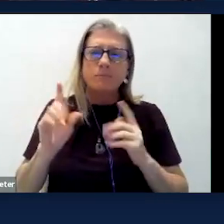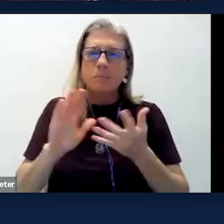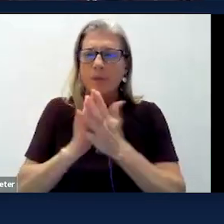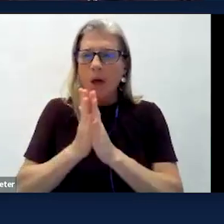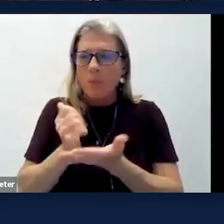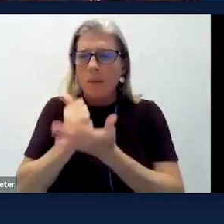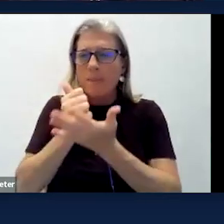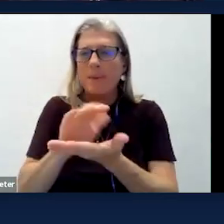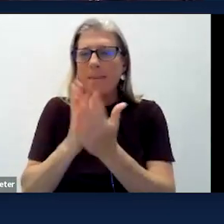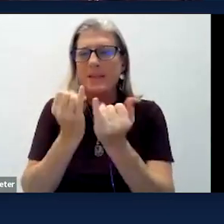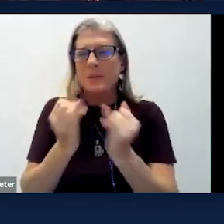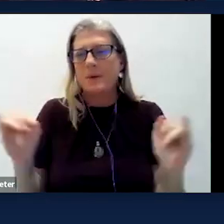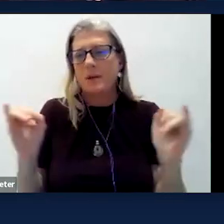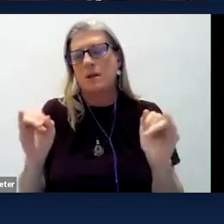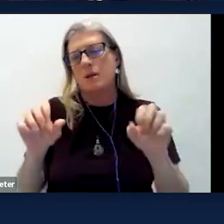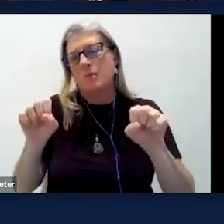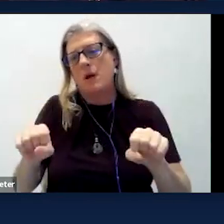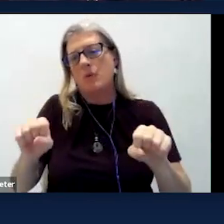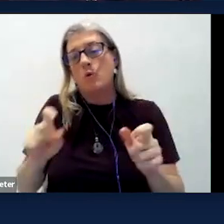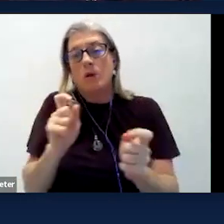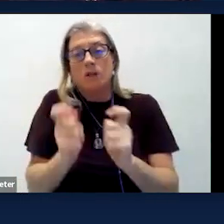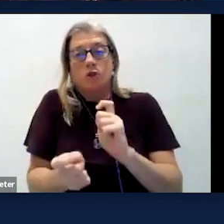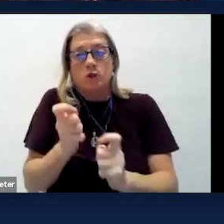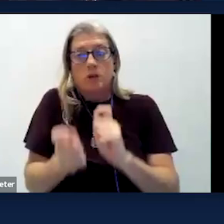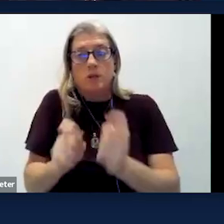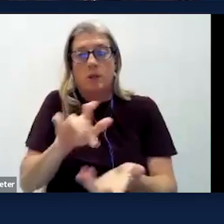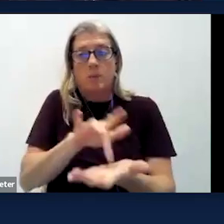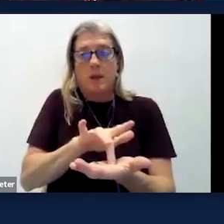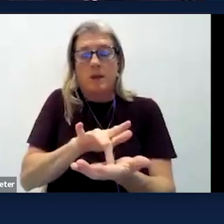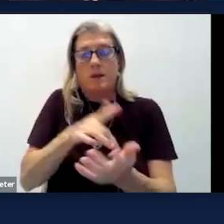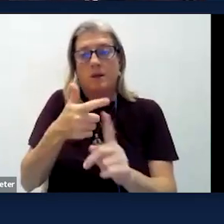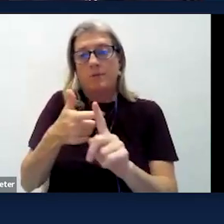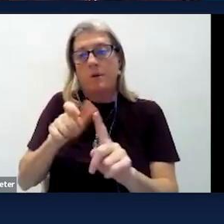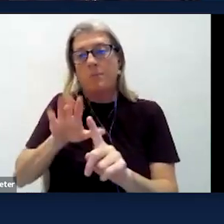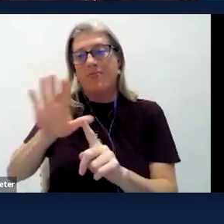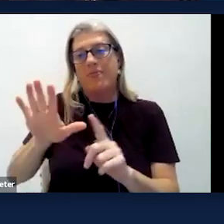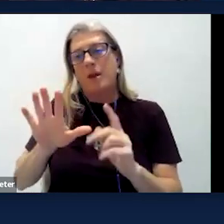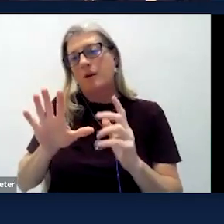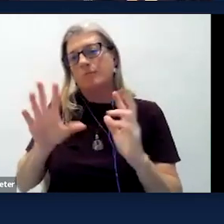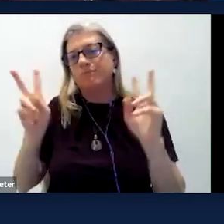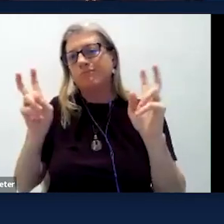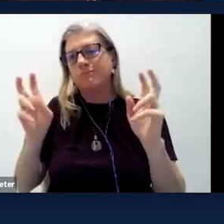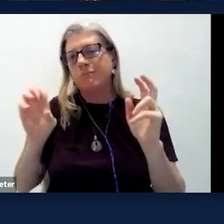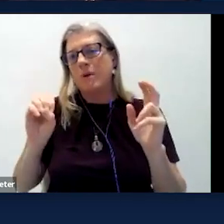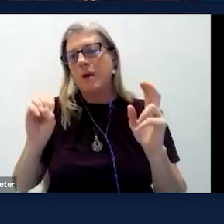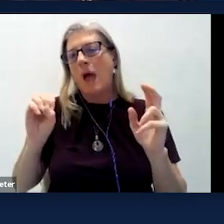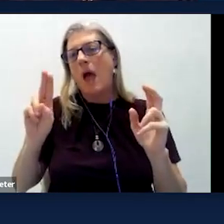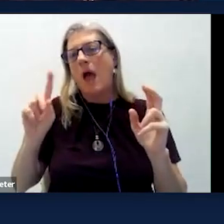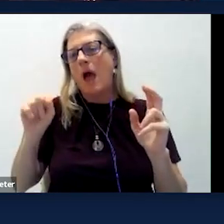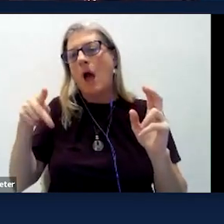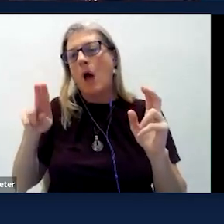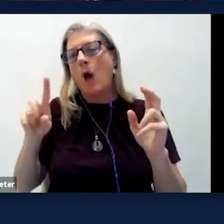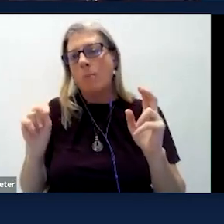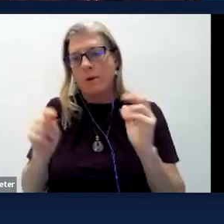possible in adjusting their medications based on their outputs, or based on how they're